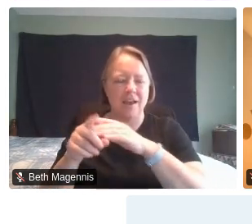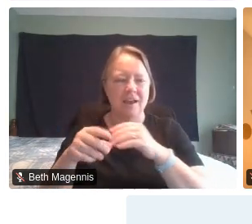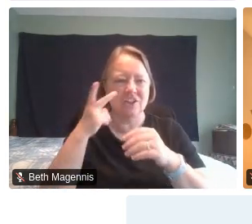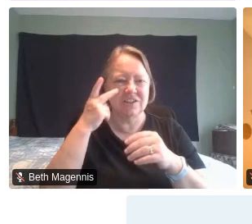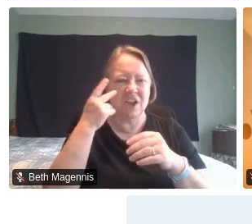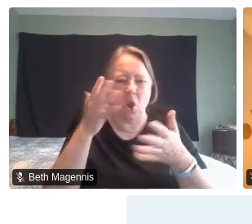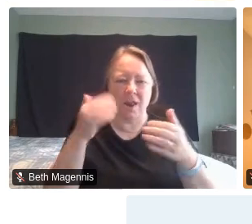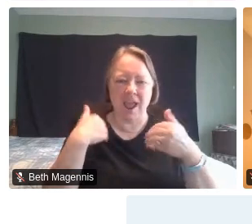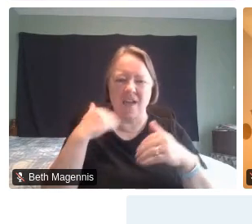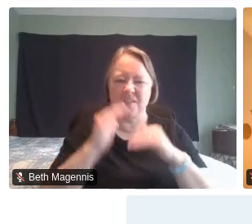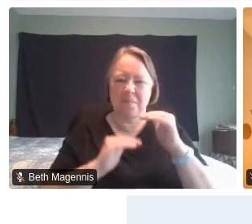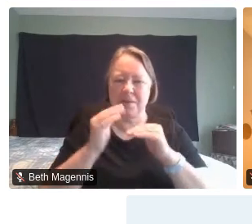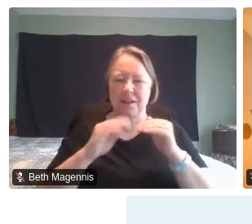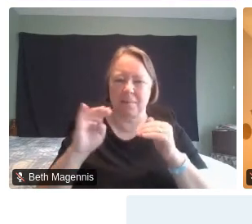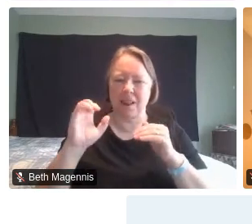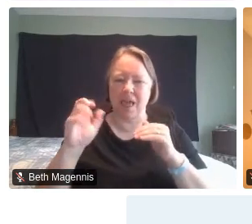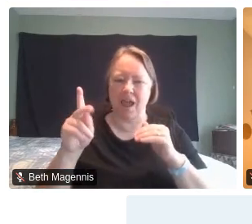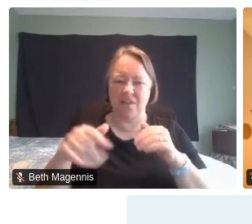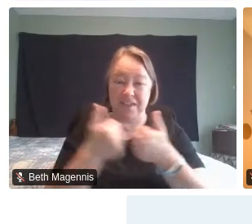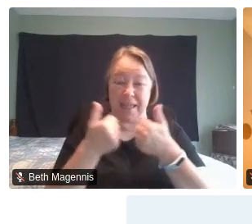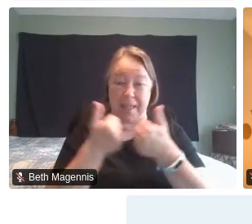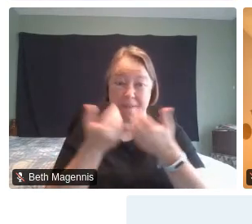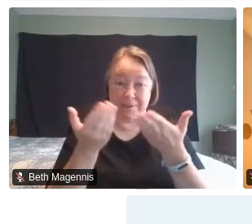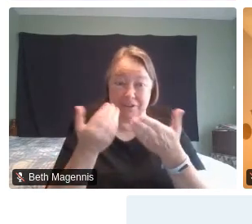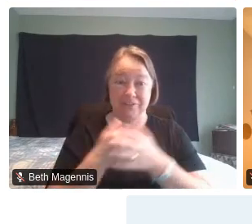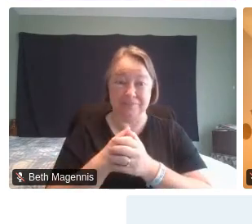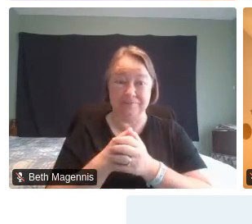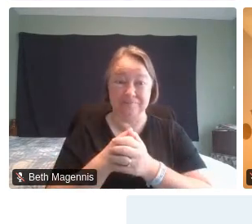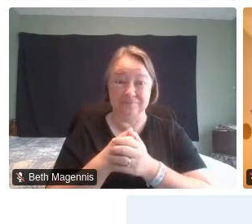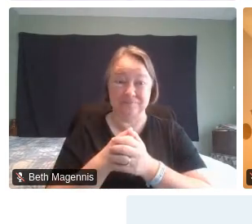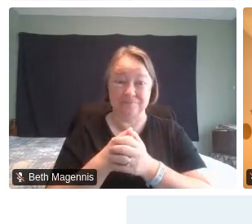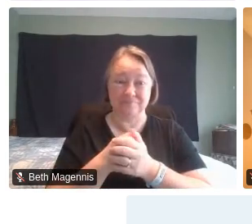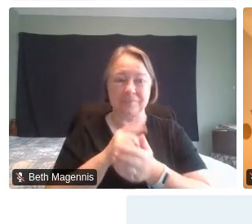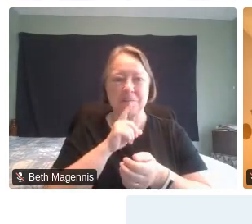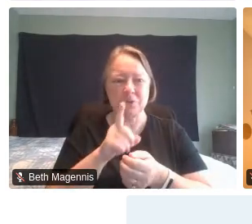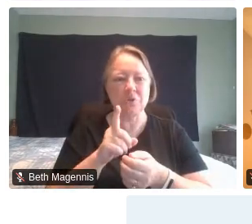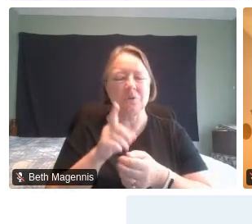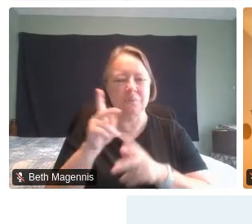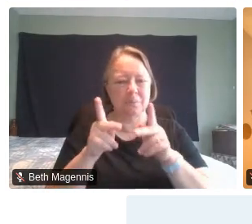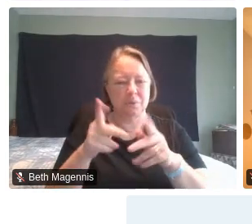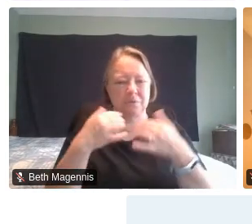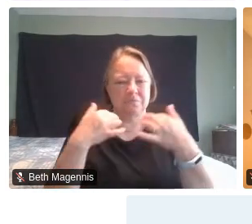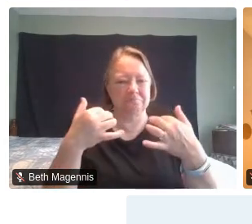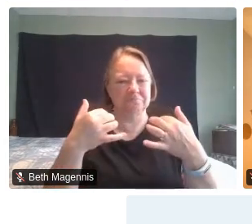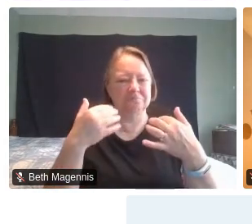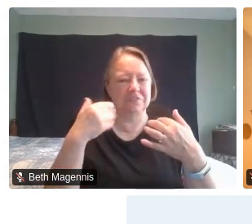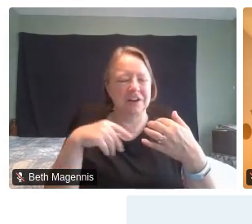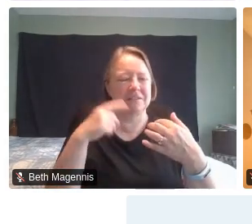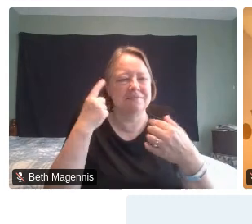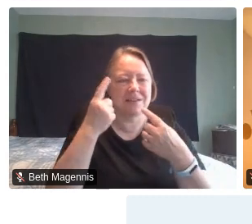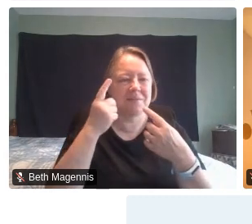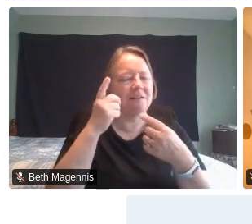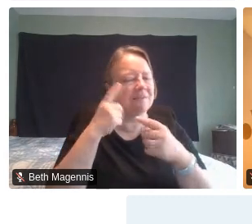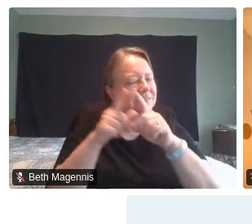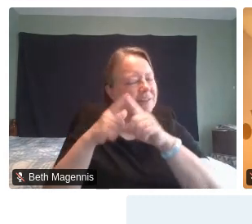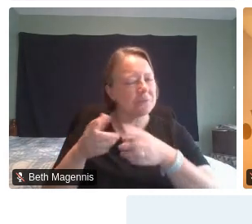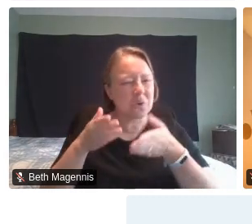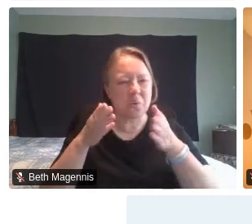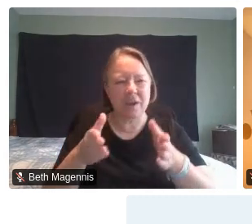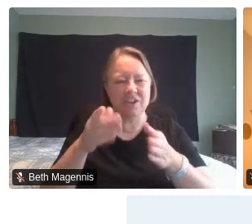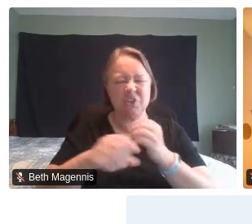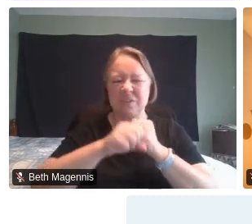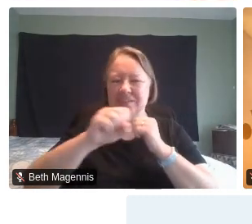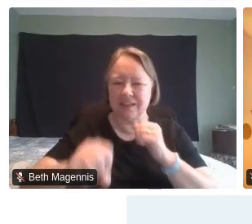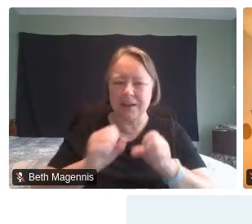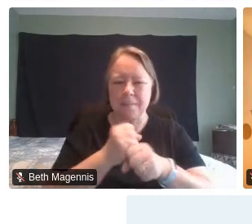kind of building blocks of a game here. And I'm sure those of you in the audience can already think of all kinds of ways to extend this, to make